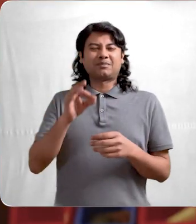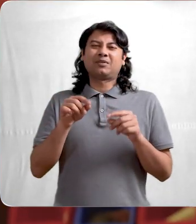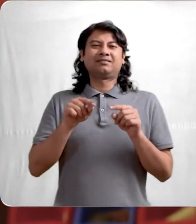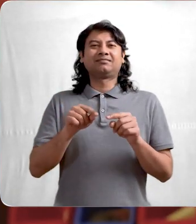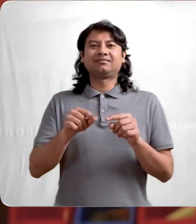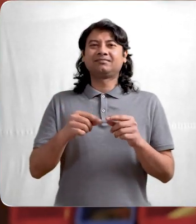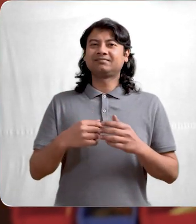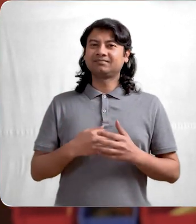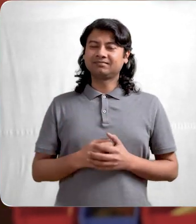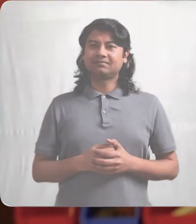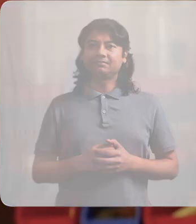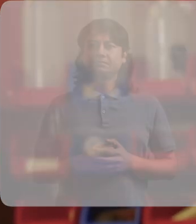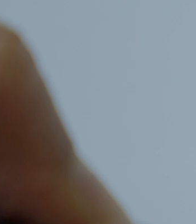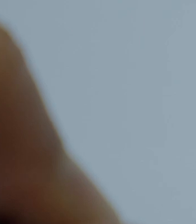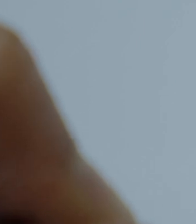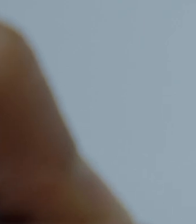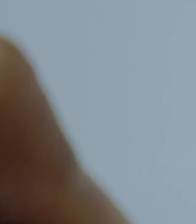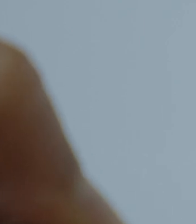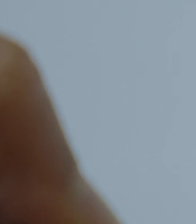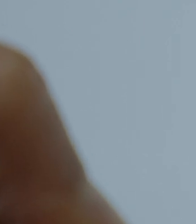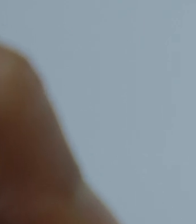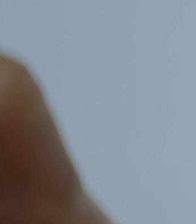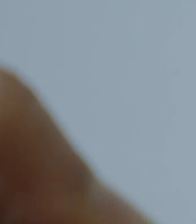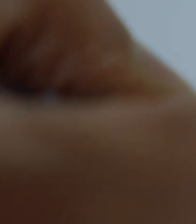very important for me.